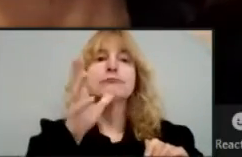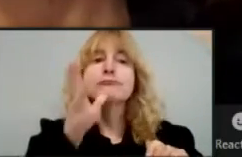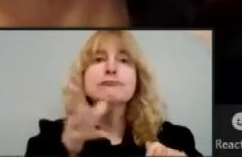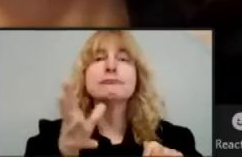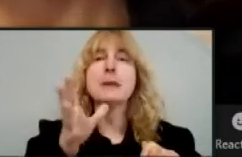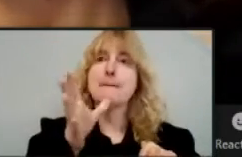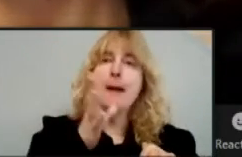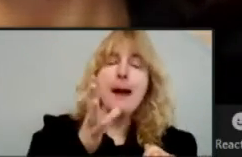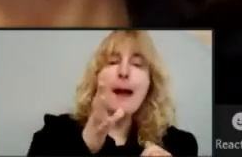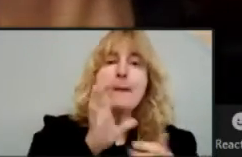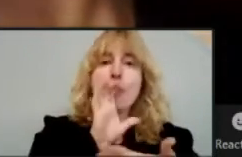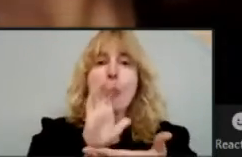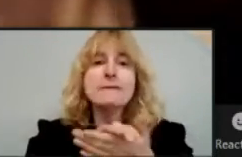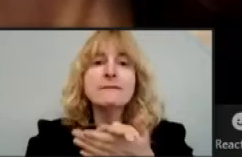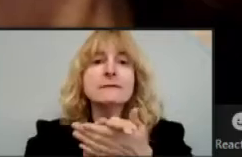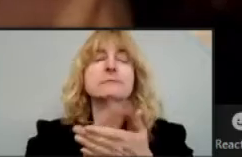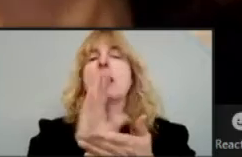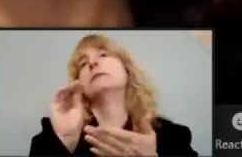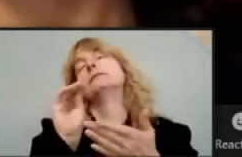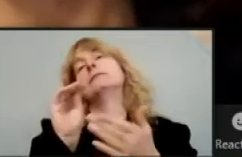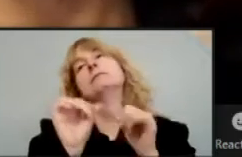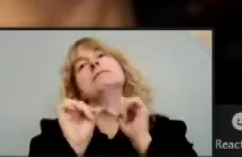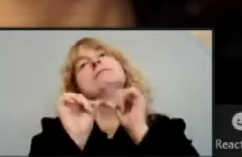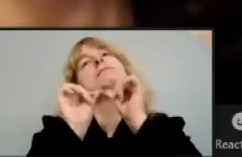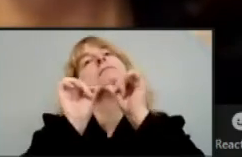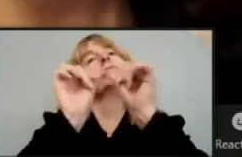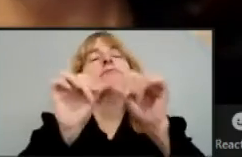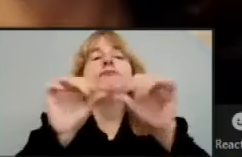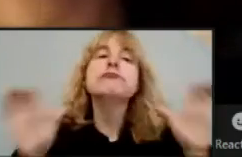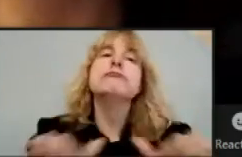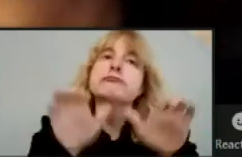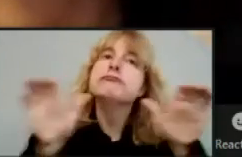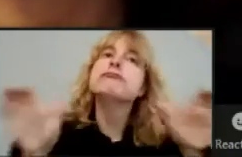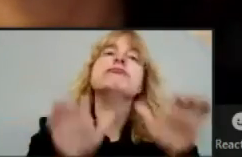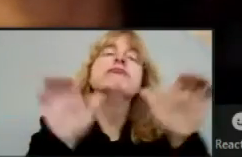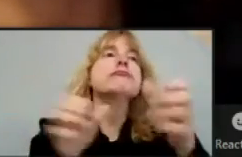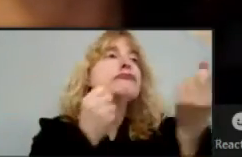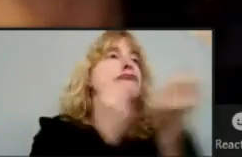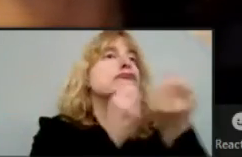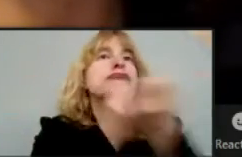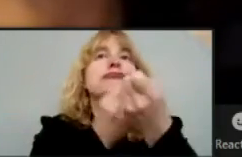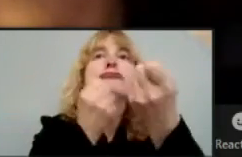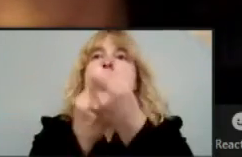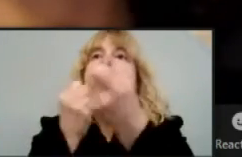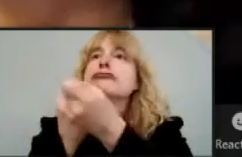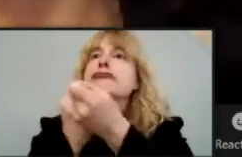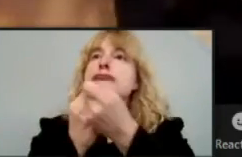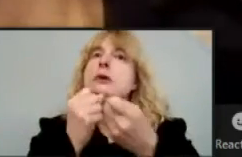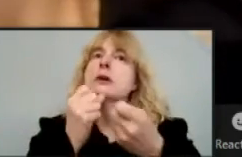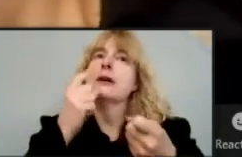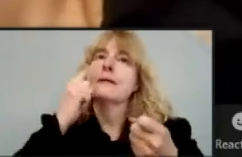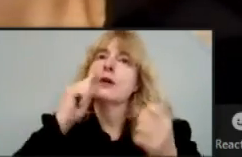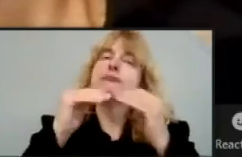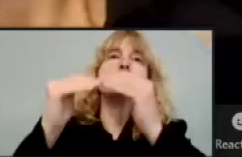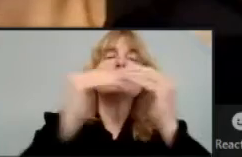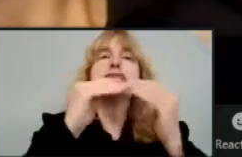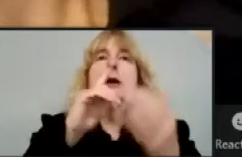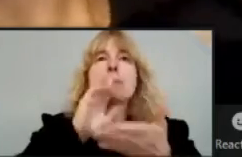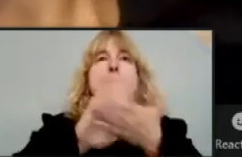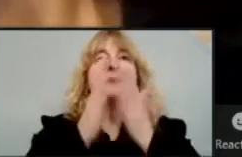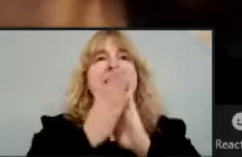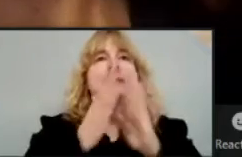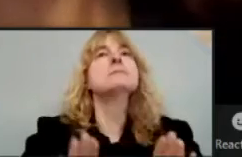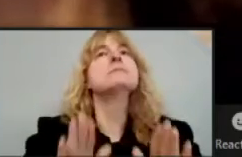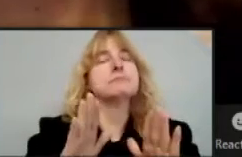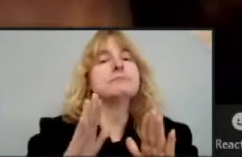wife, and lifelong activist and seeker and worker towards justice and peace.